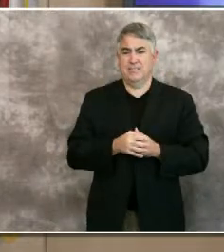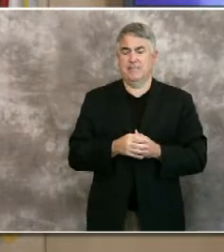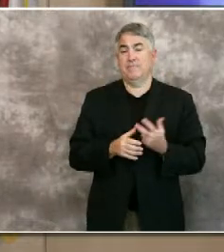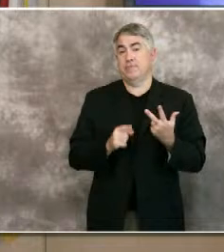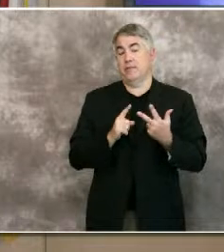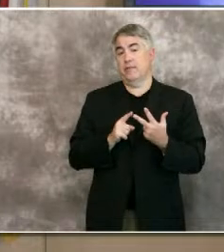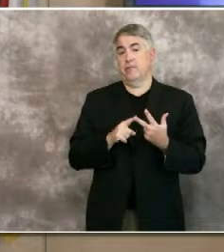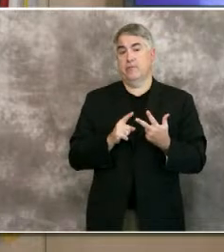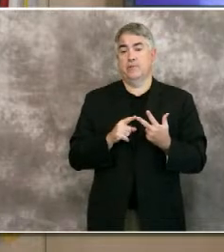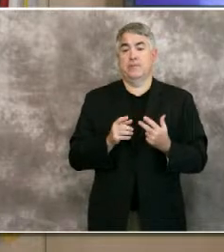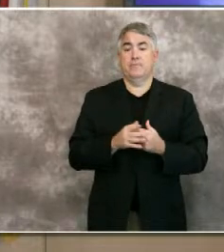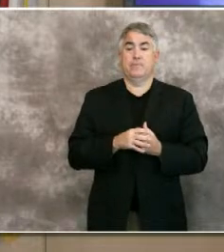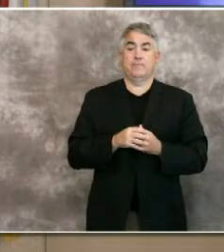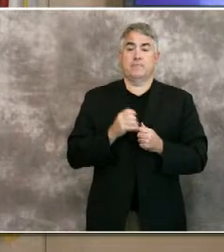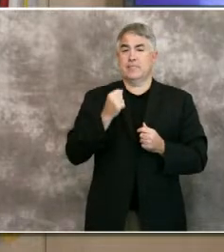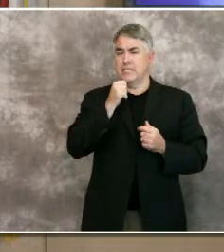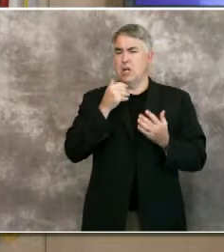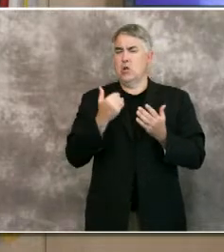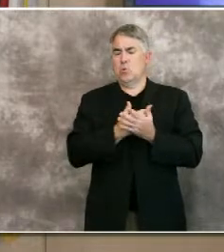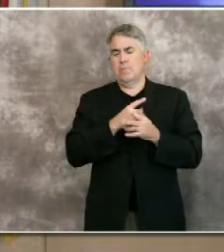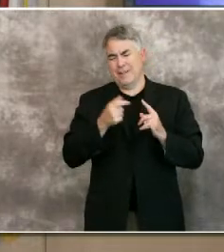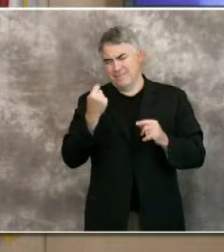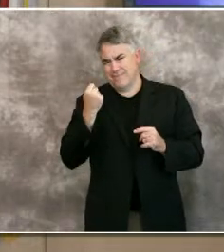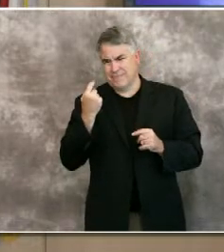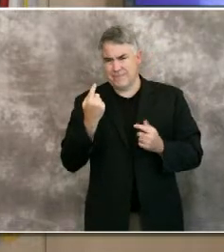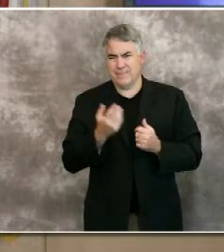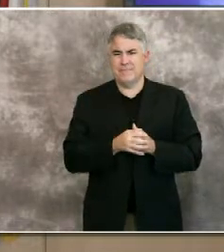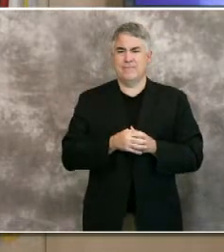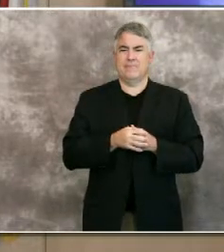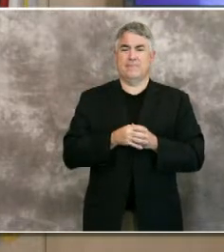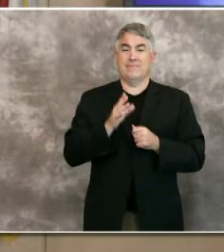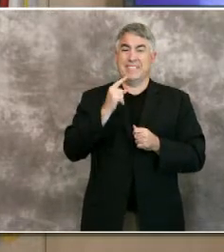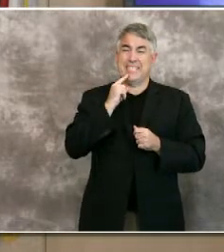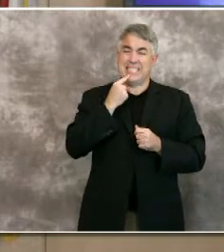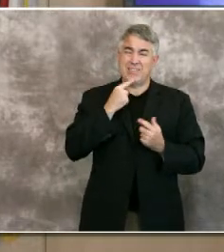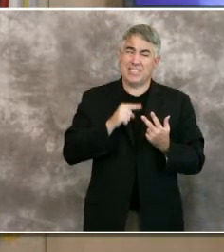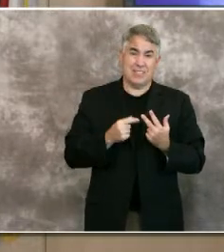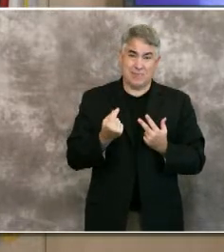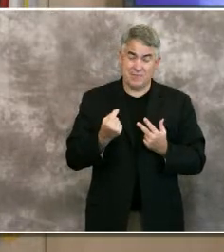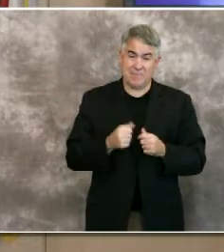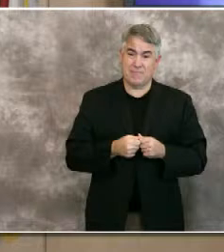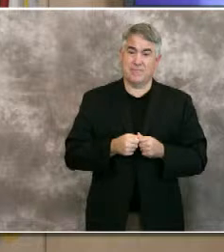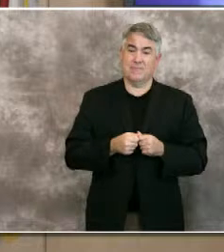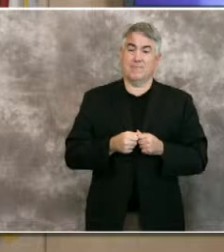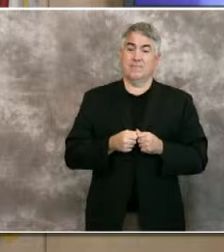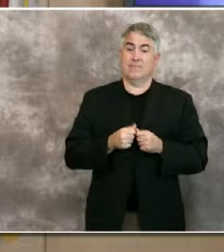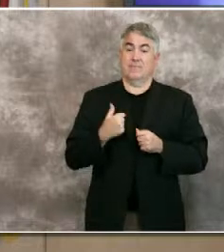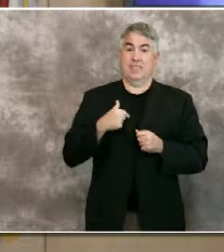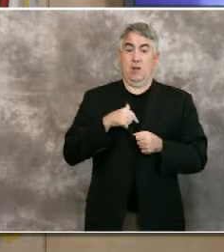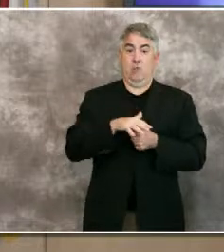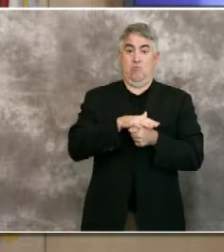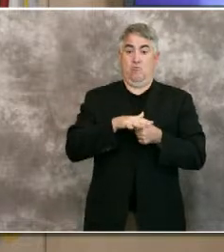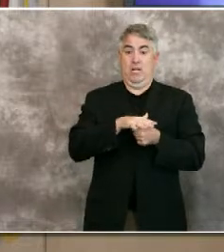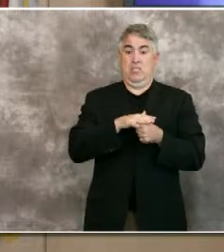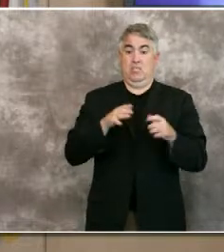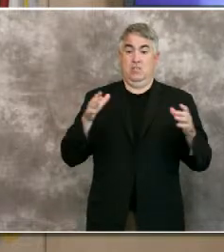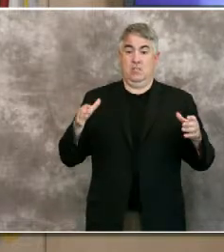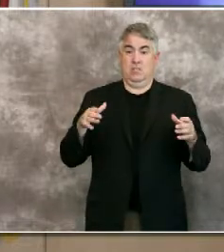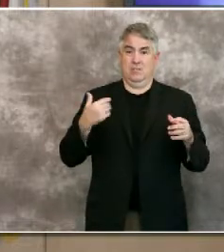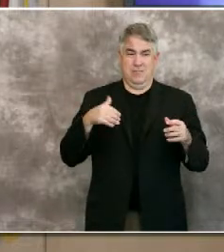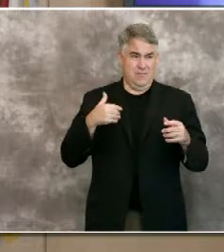moment of hitting a trigger to convey to the public the seriousness that our region faces and the challenges that we face